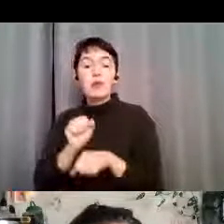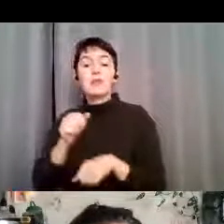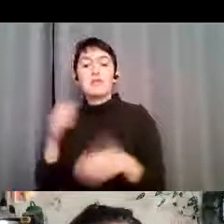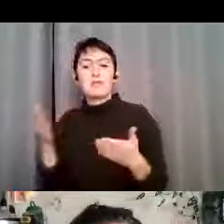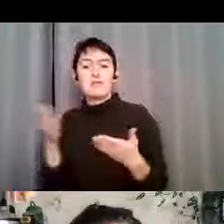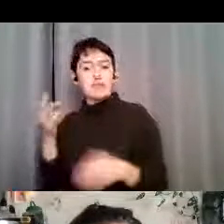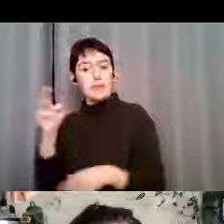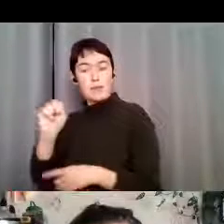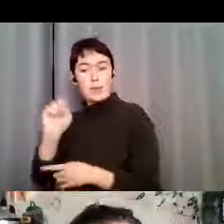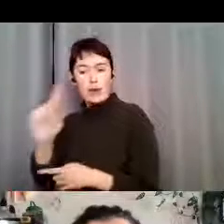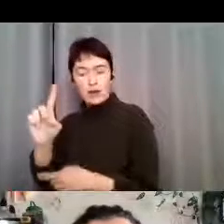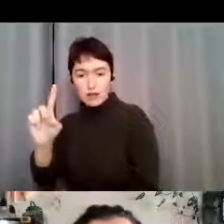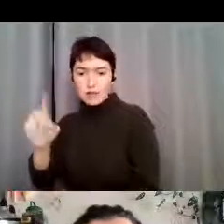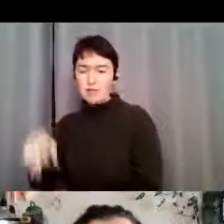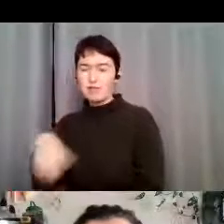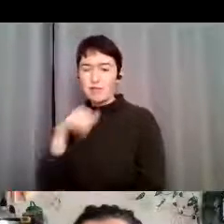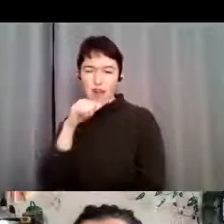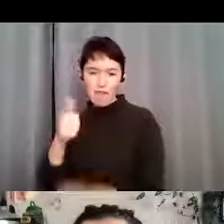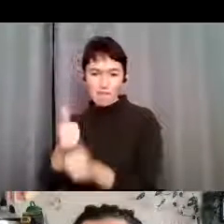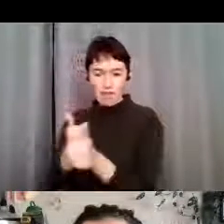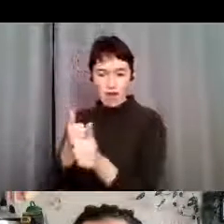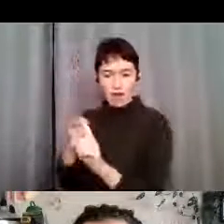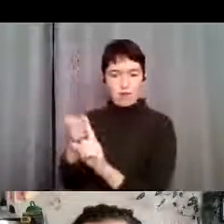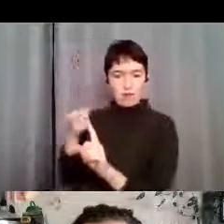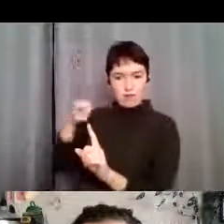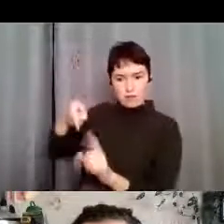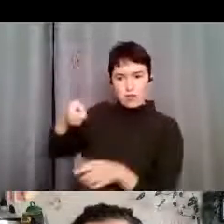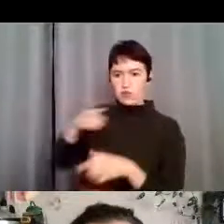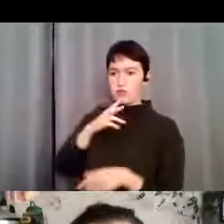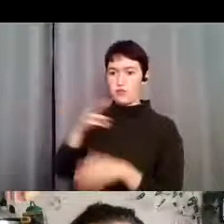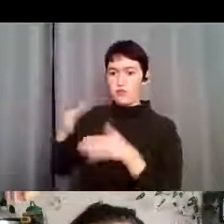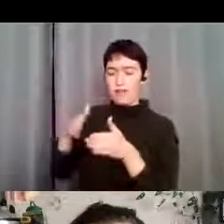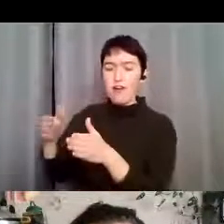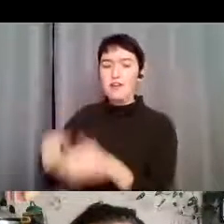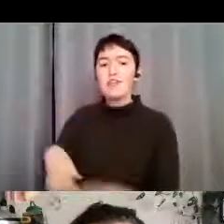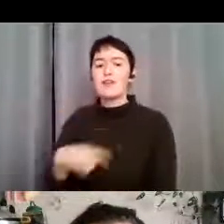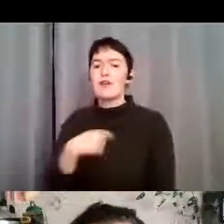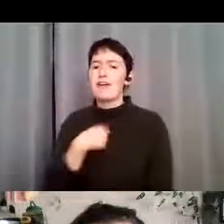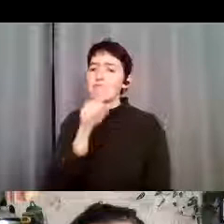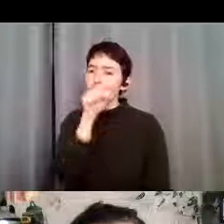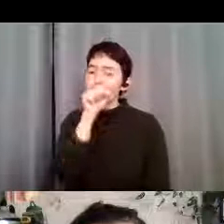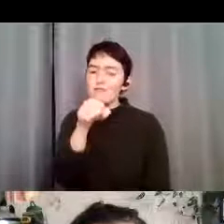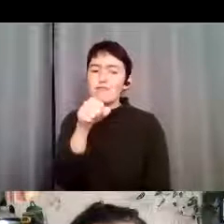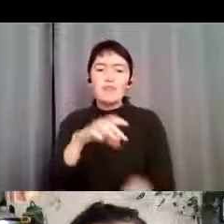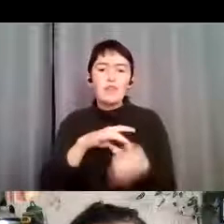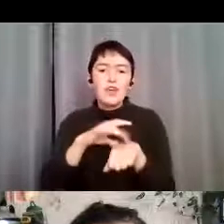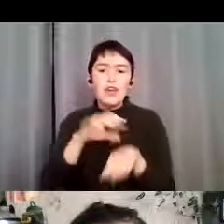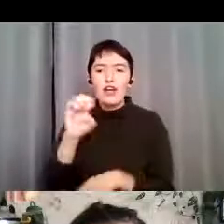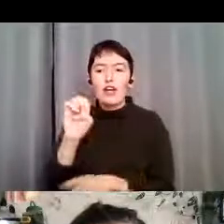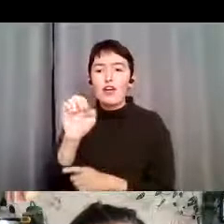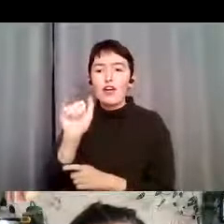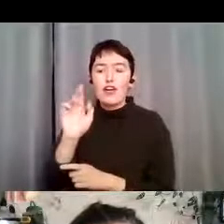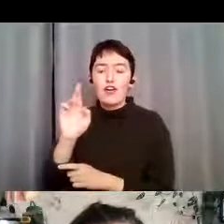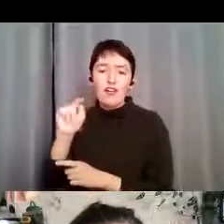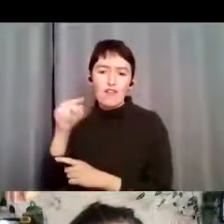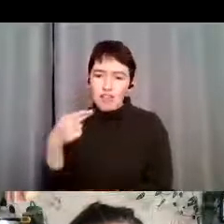river. And I love planet Earth because, as you can see from this picture, it has so many of all of the best